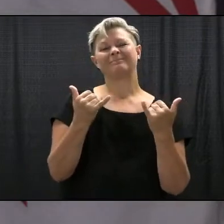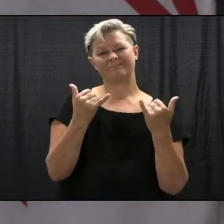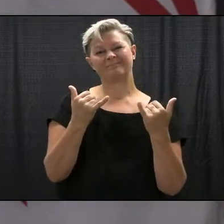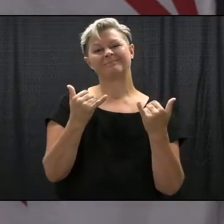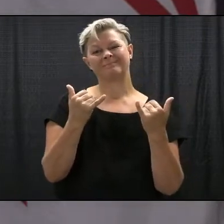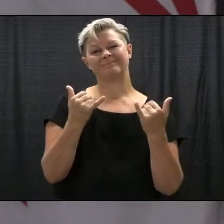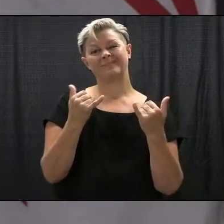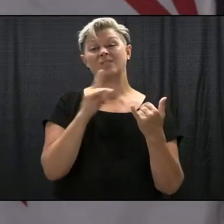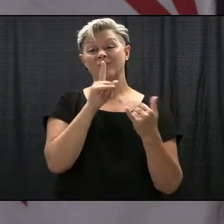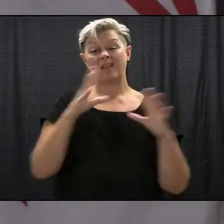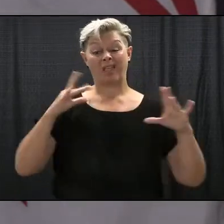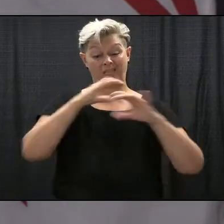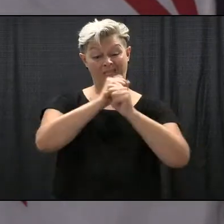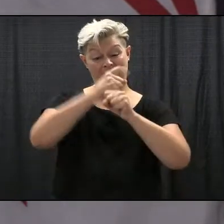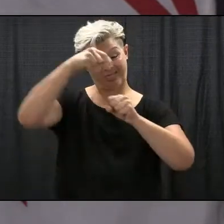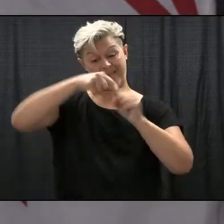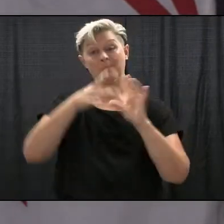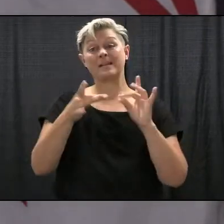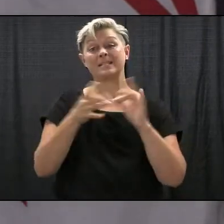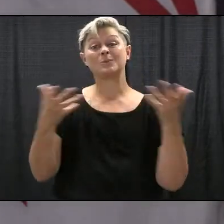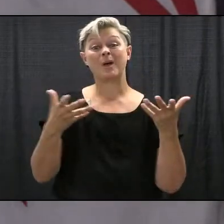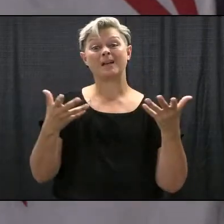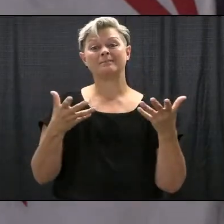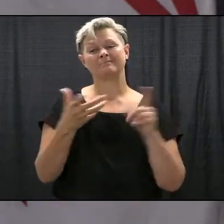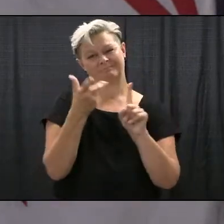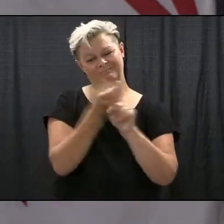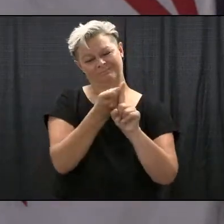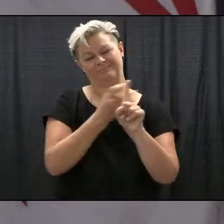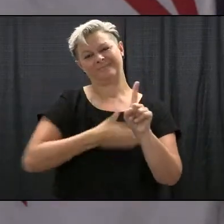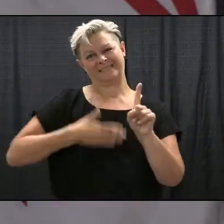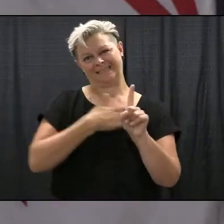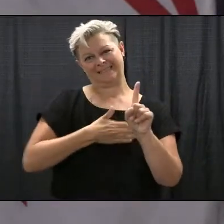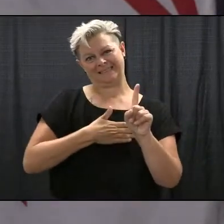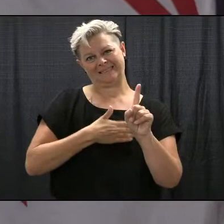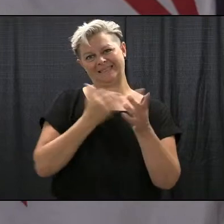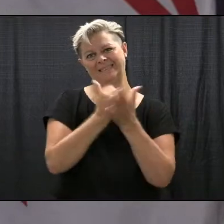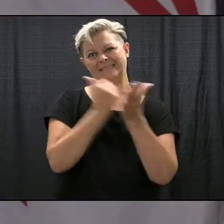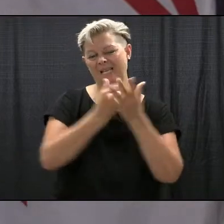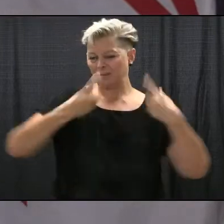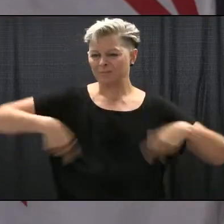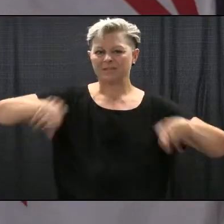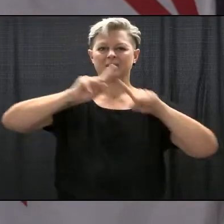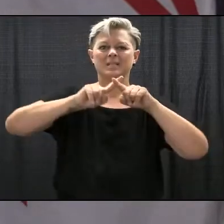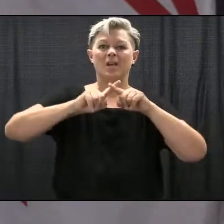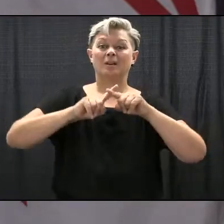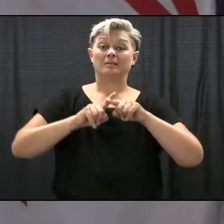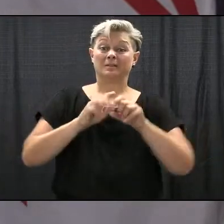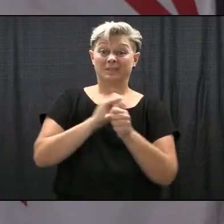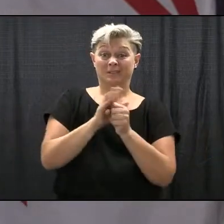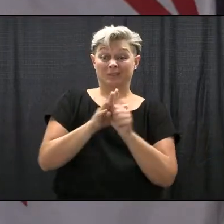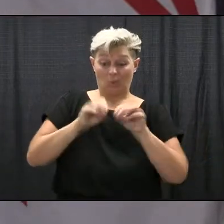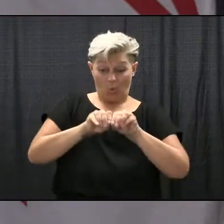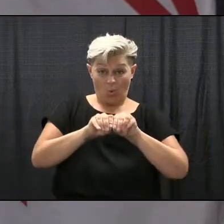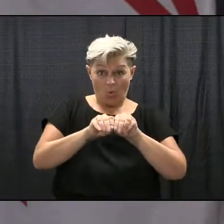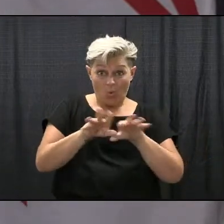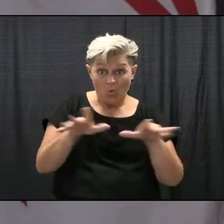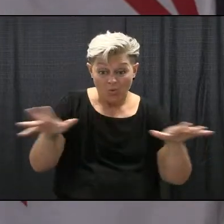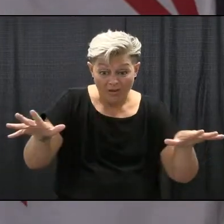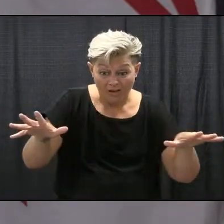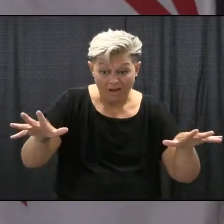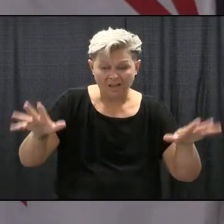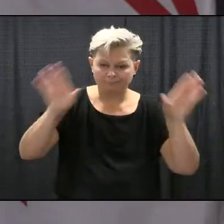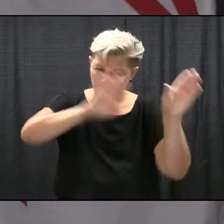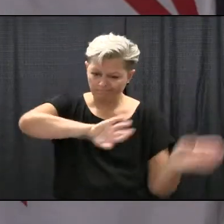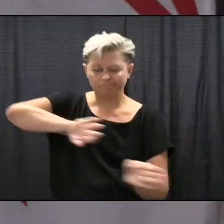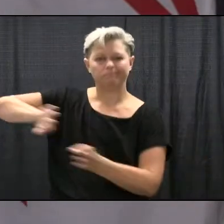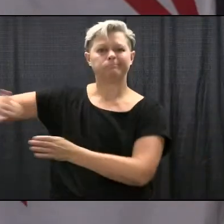today should be get vaccinated. It helps us proceed. It helps us emerge from COVID-19 on all facets of your life, whether it's in the